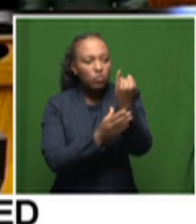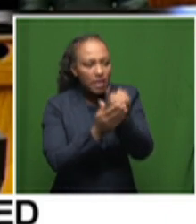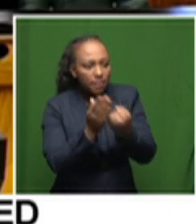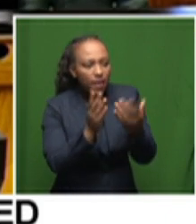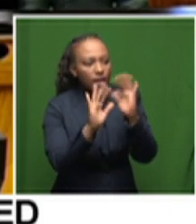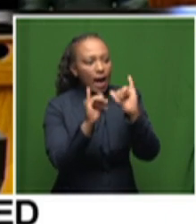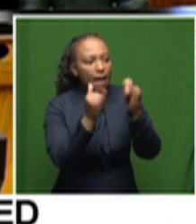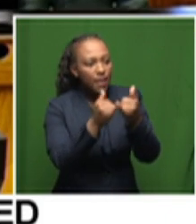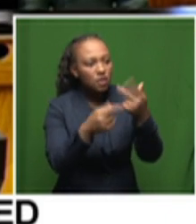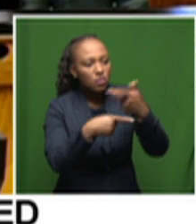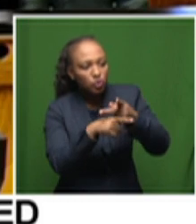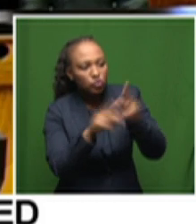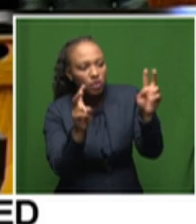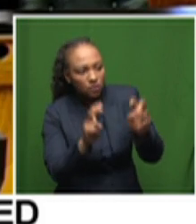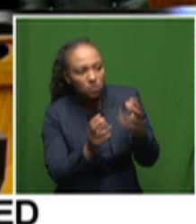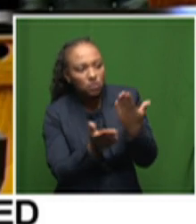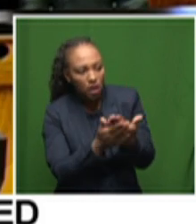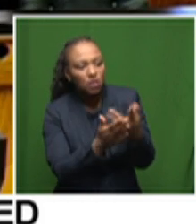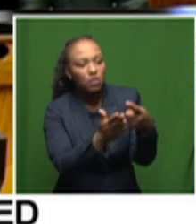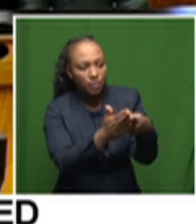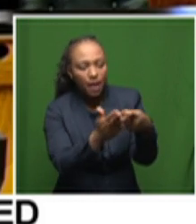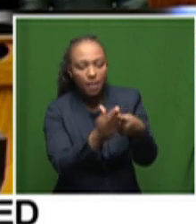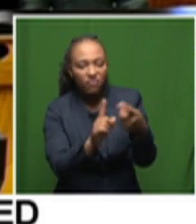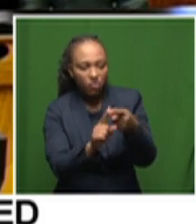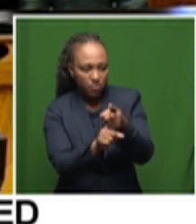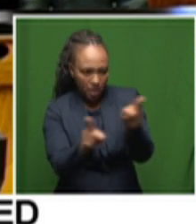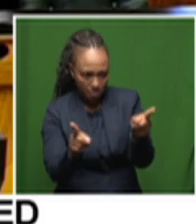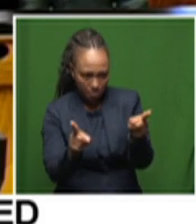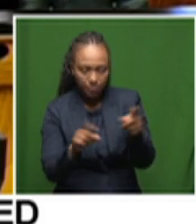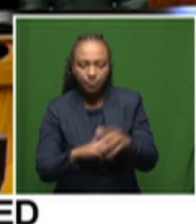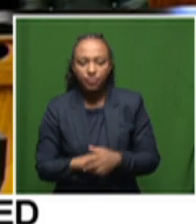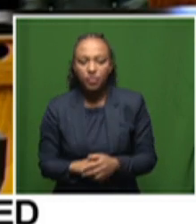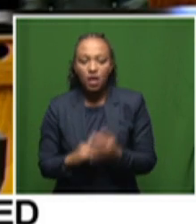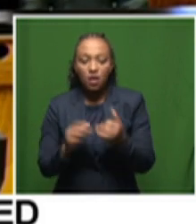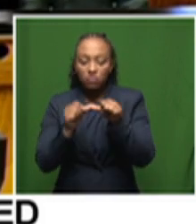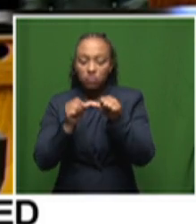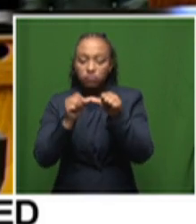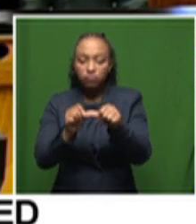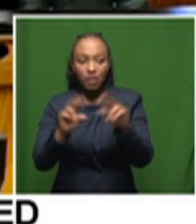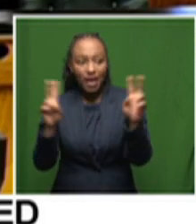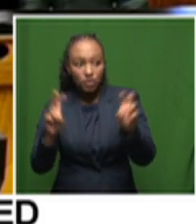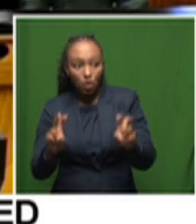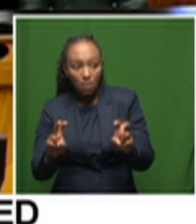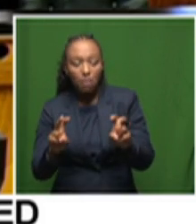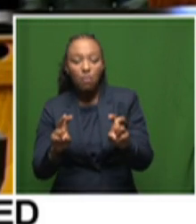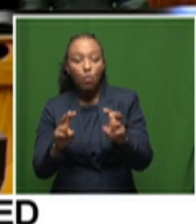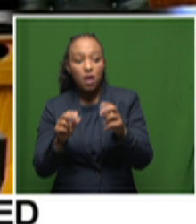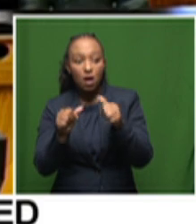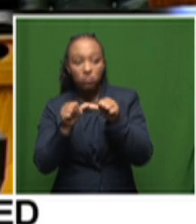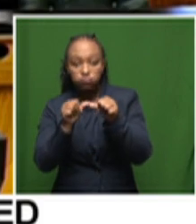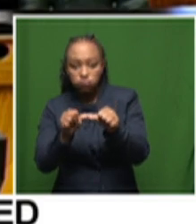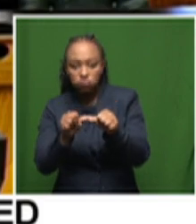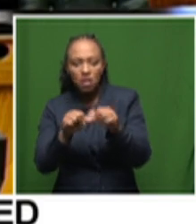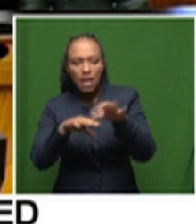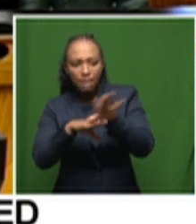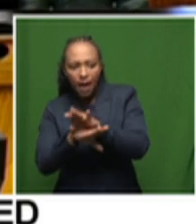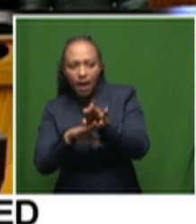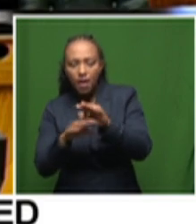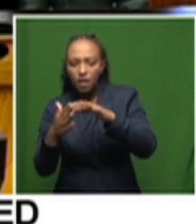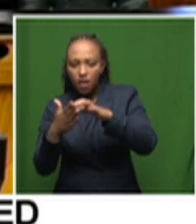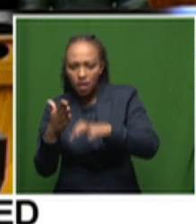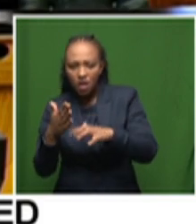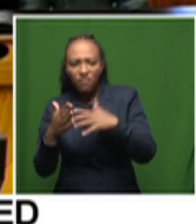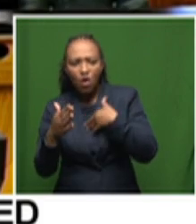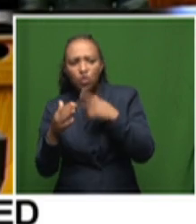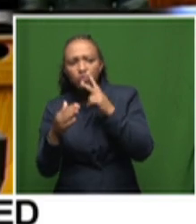power producers. The ongoing implementation of the Eskom roadmap and the unbundling